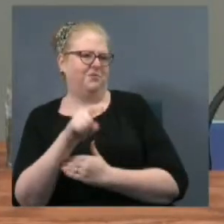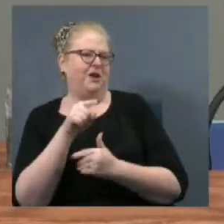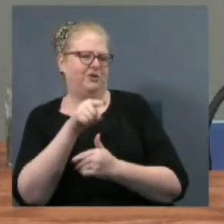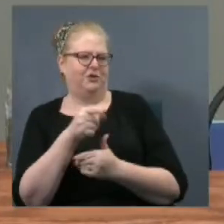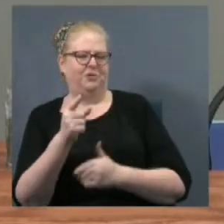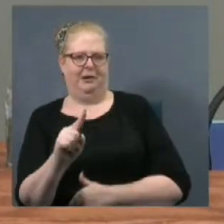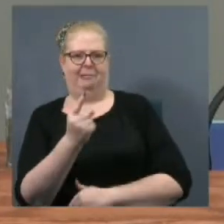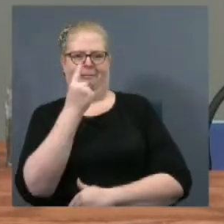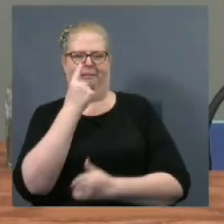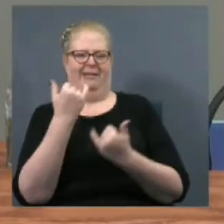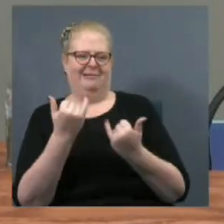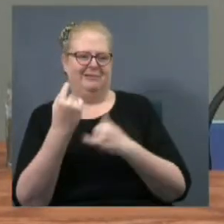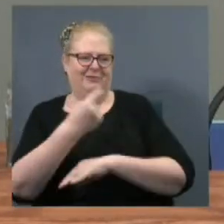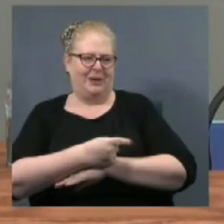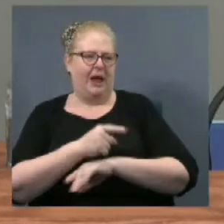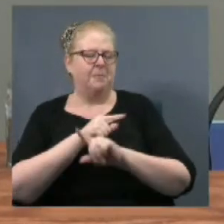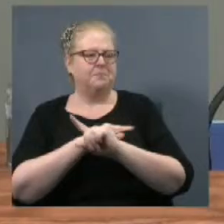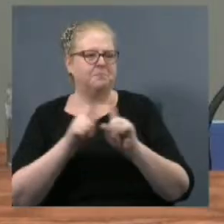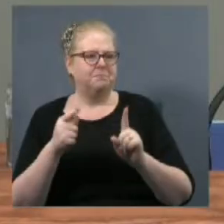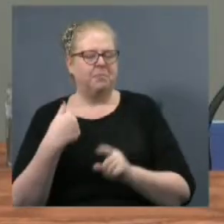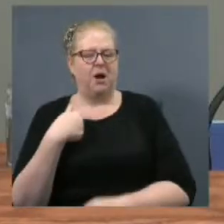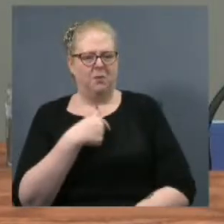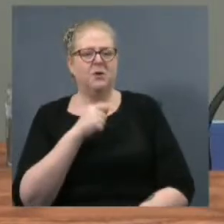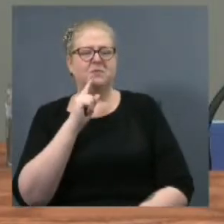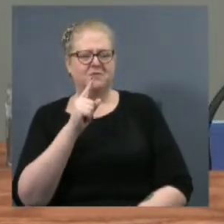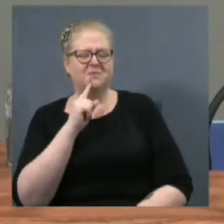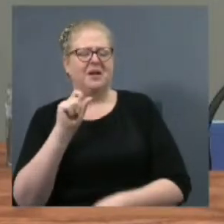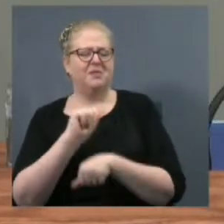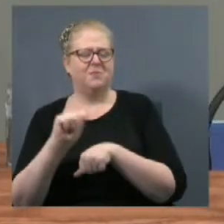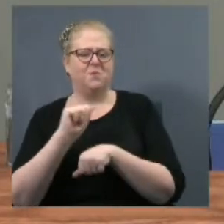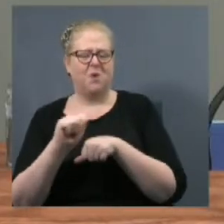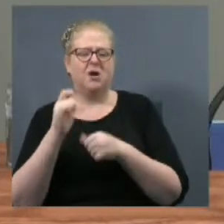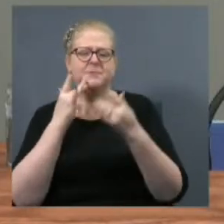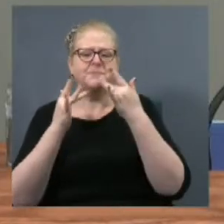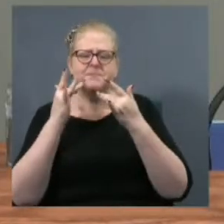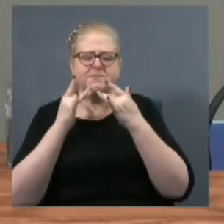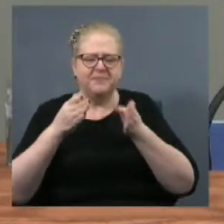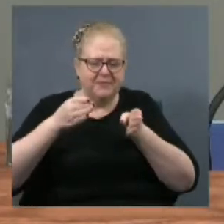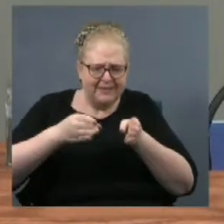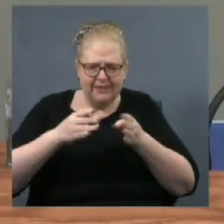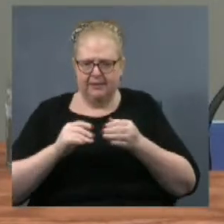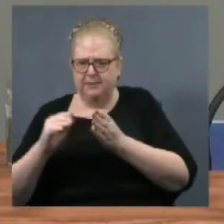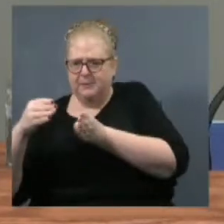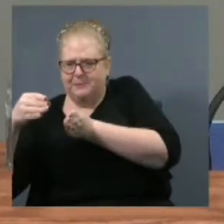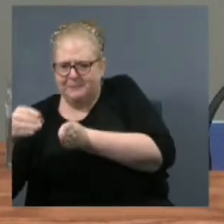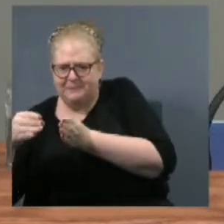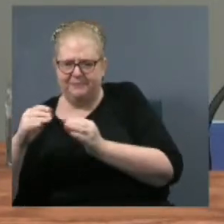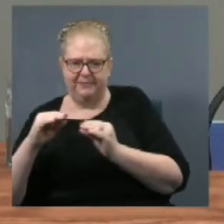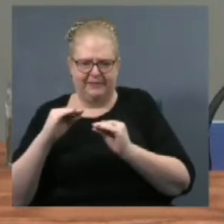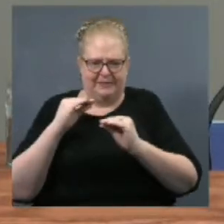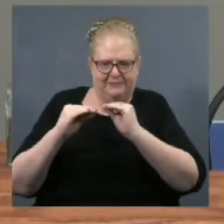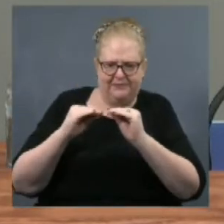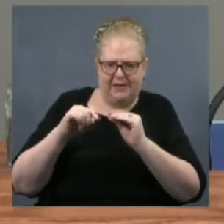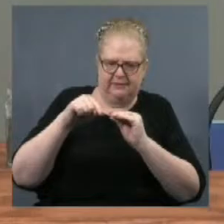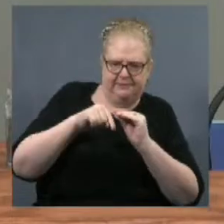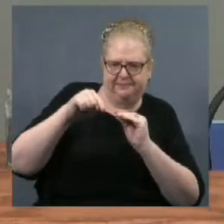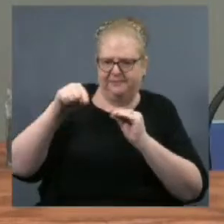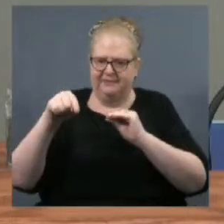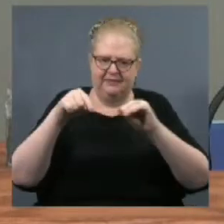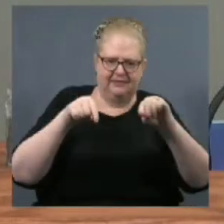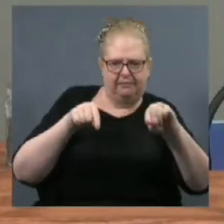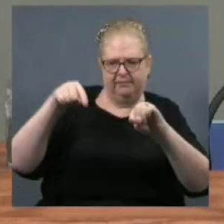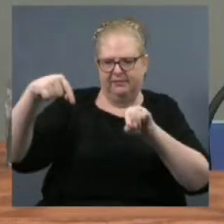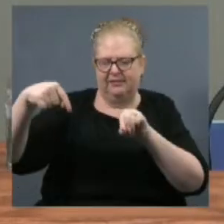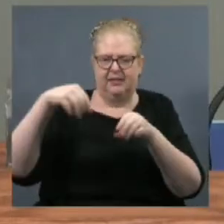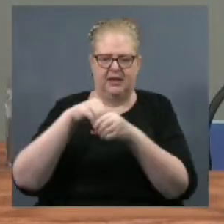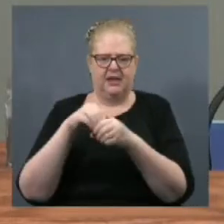here. But we've had to piecemeal streets, and I'm sure in all the wards, but I know in Ward 7, we'll